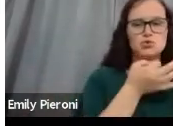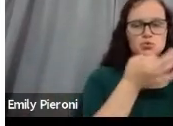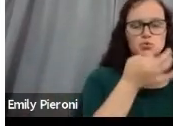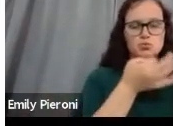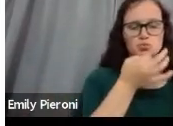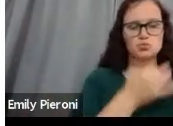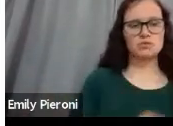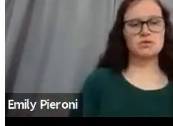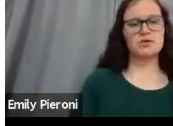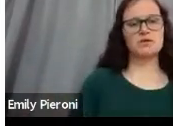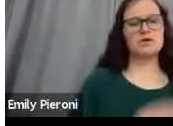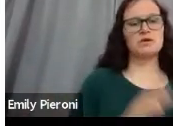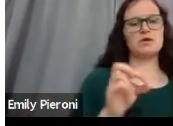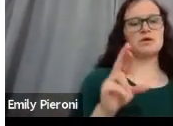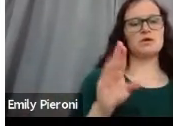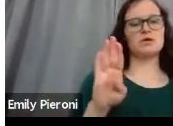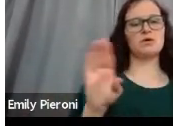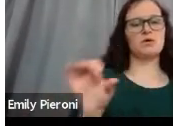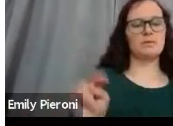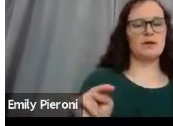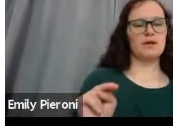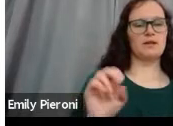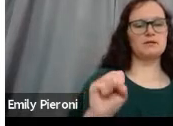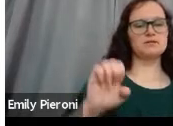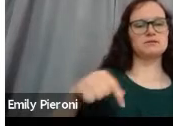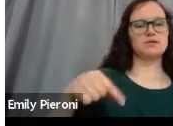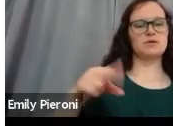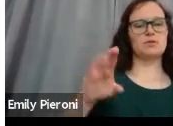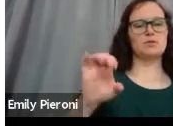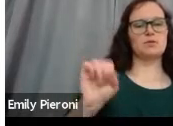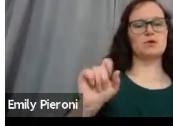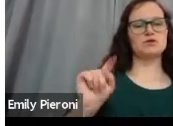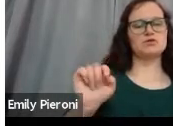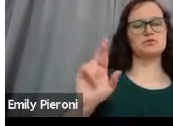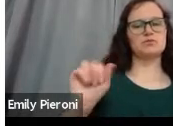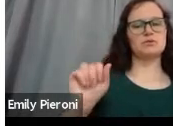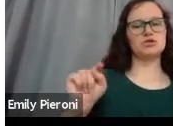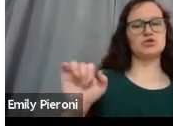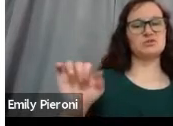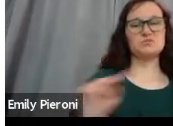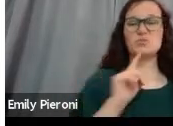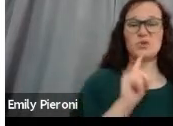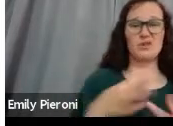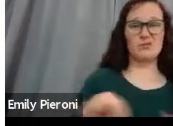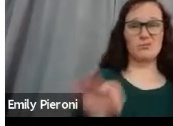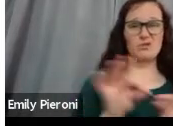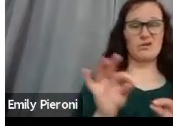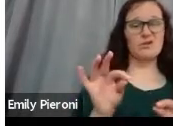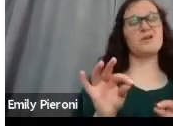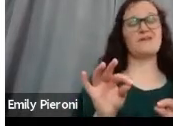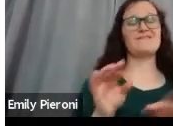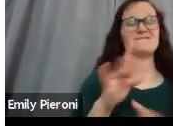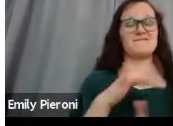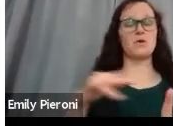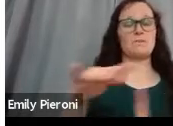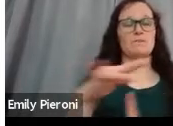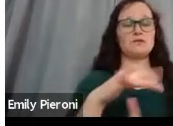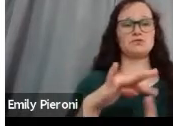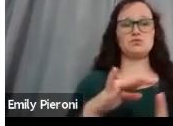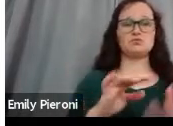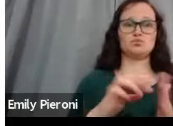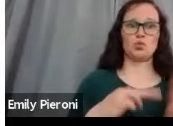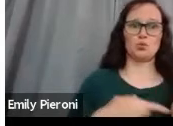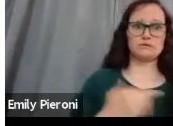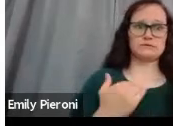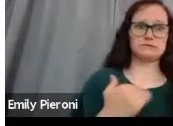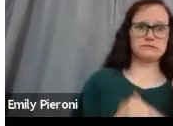Carbon sequestration is obviously the big factor in environmental parameters that we really need to look